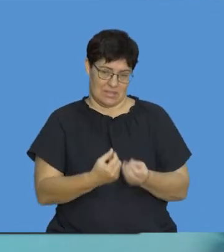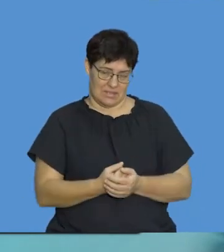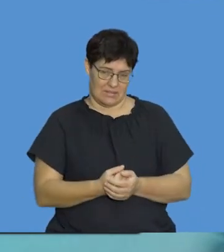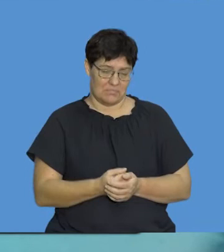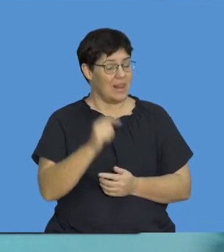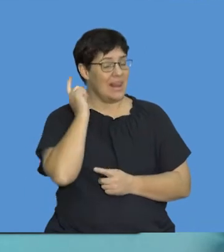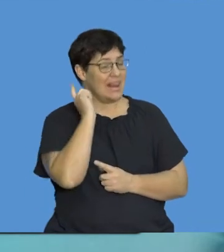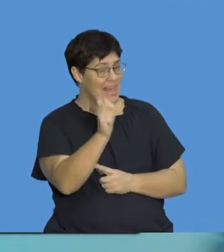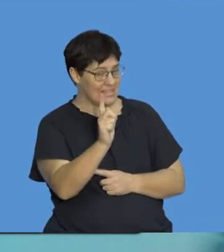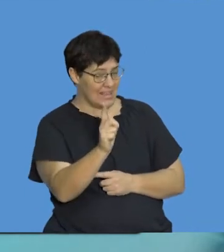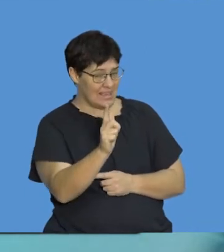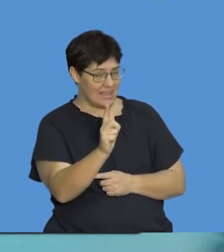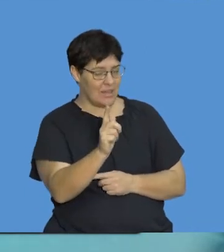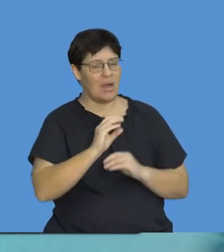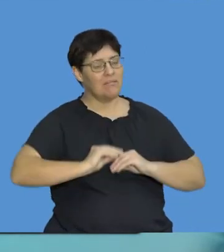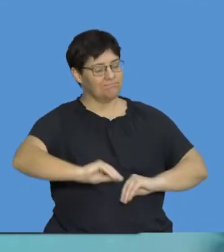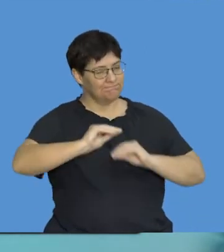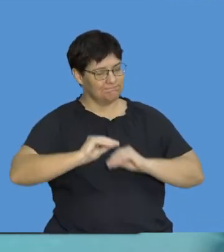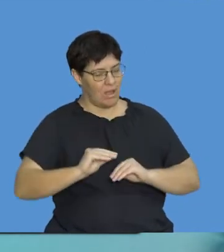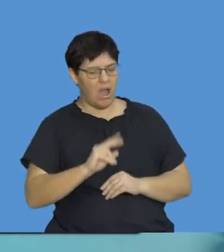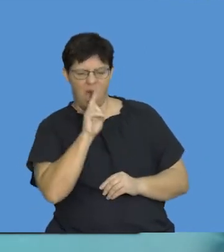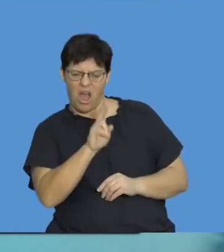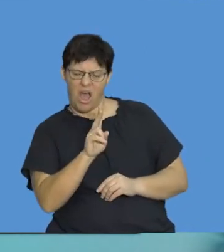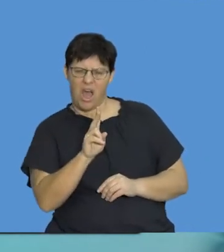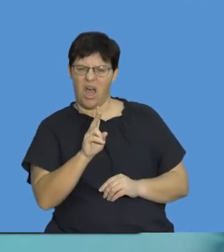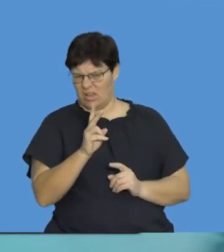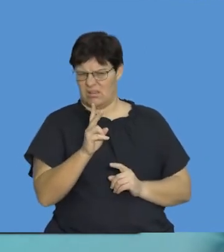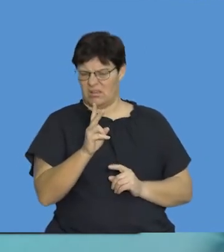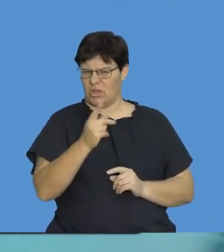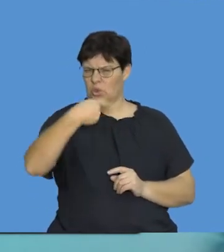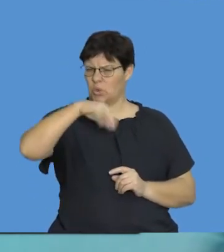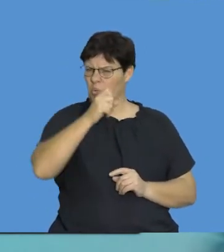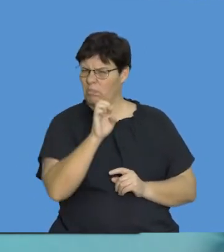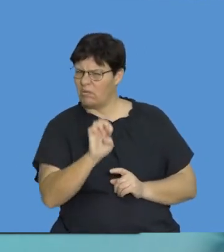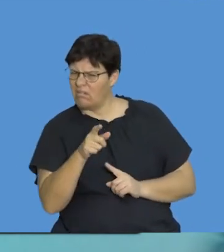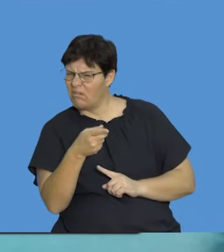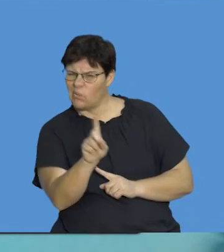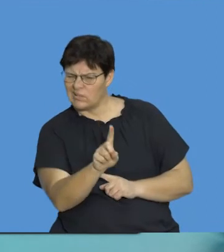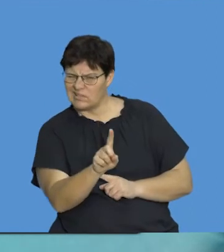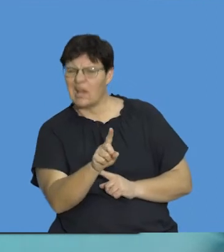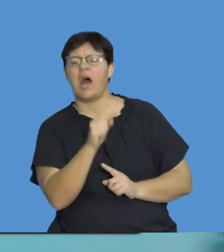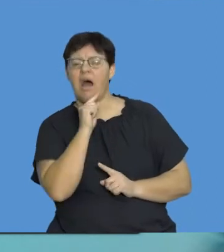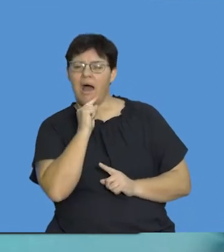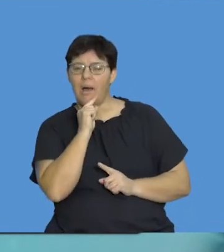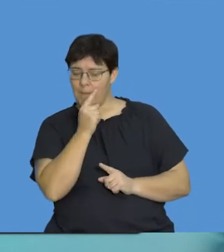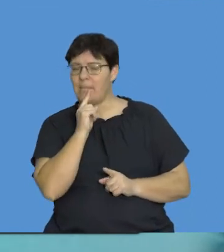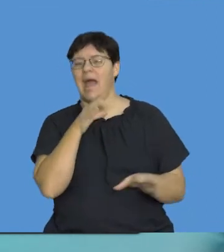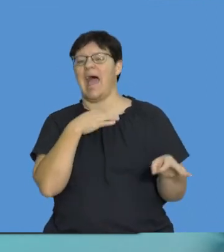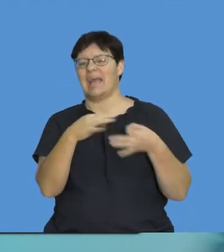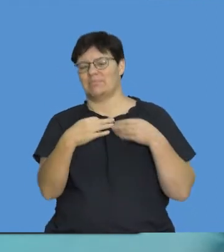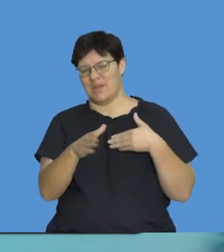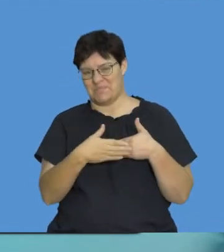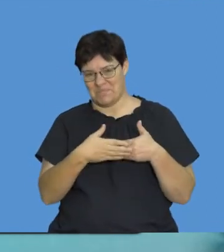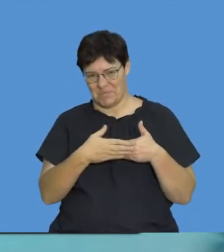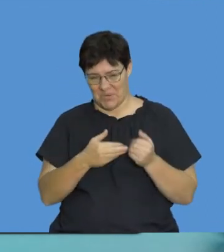later stage with other lessons, we'll look at what exactly are cubes and try to expand that greater and see exactly